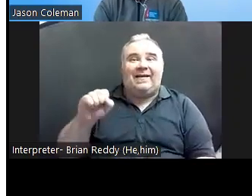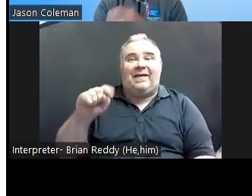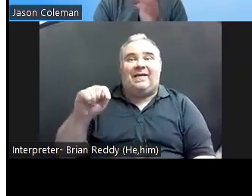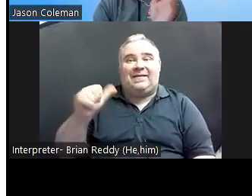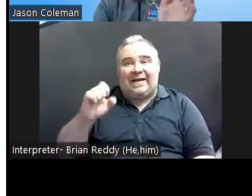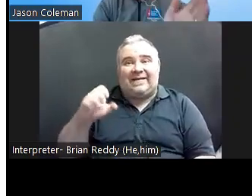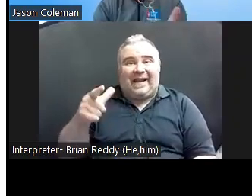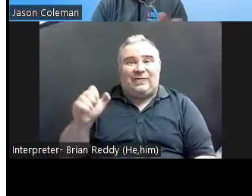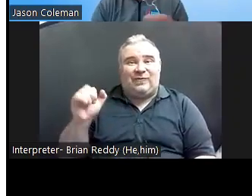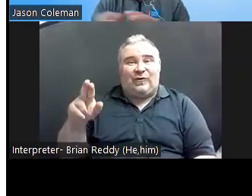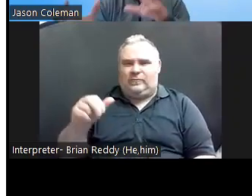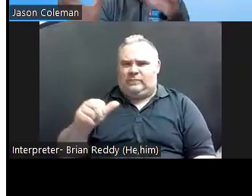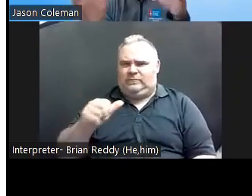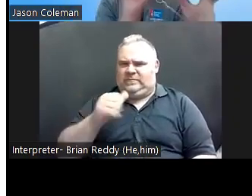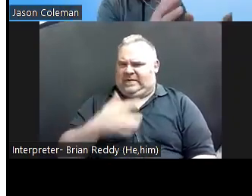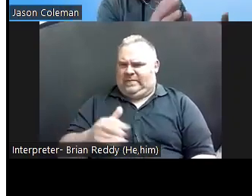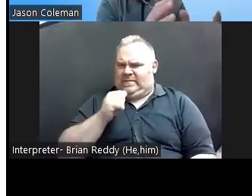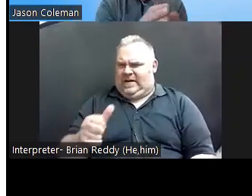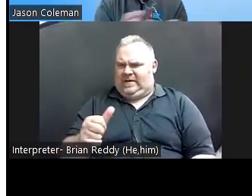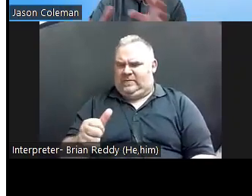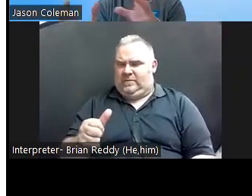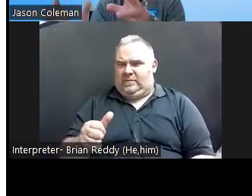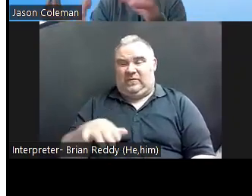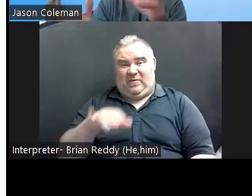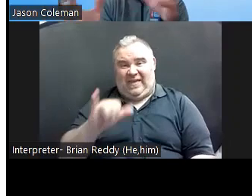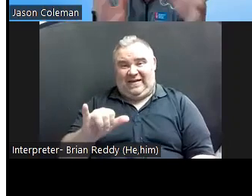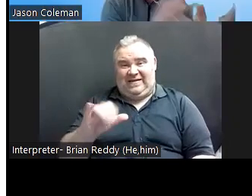diagnoses, to really shift that